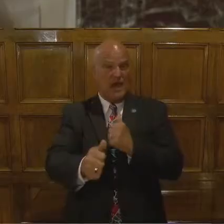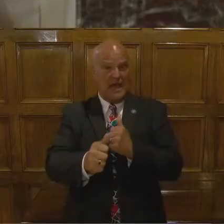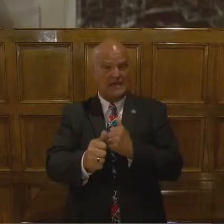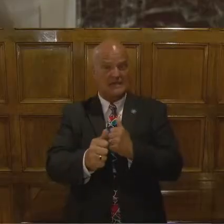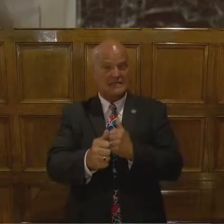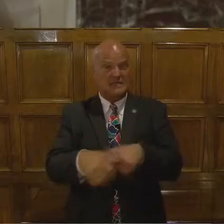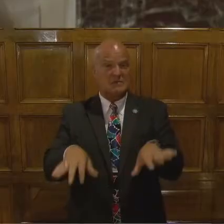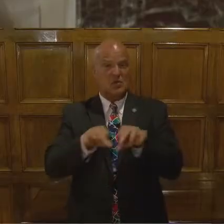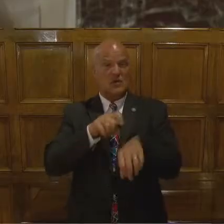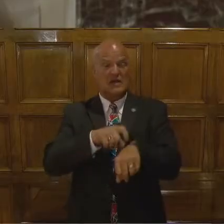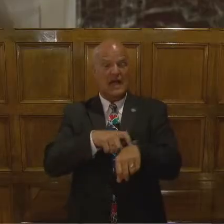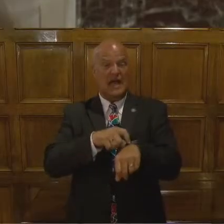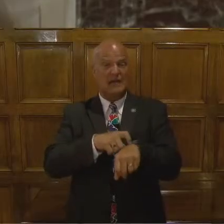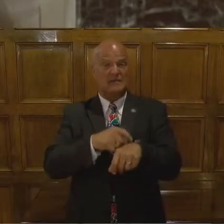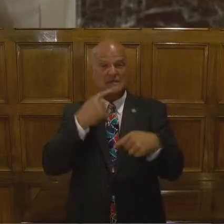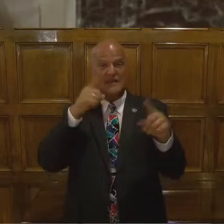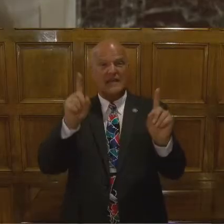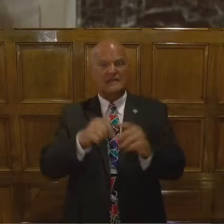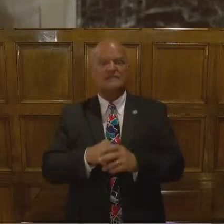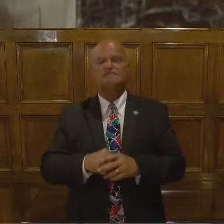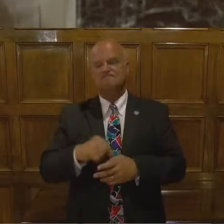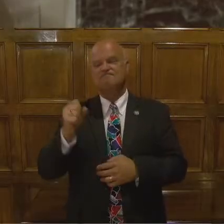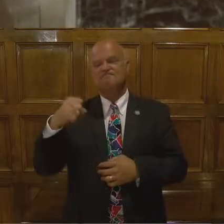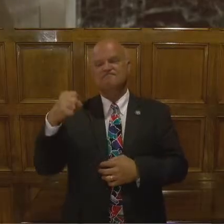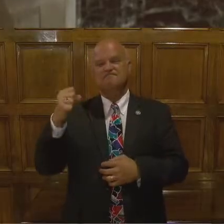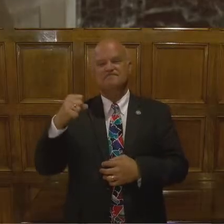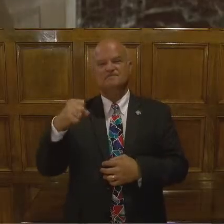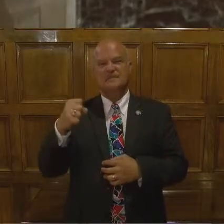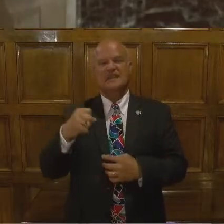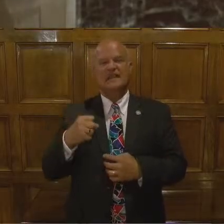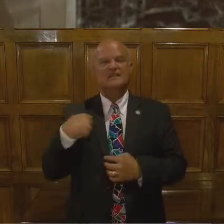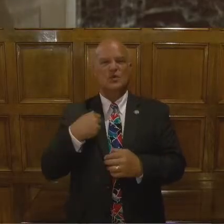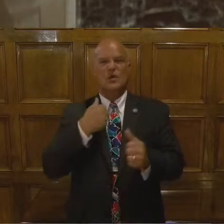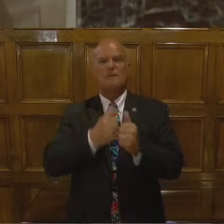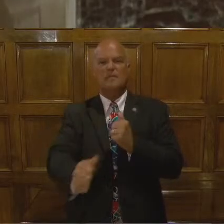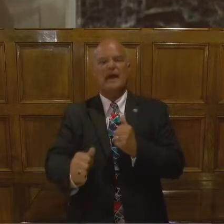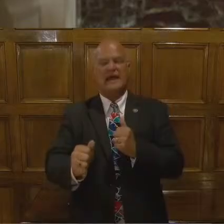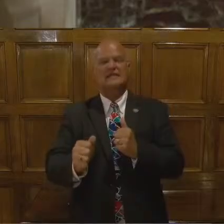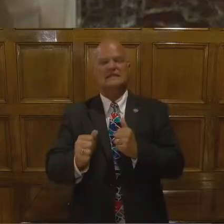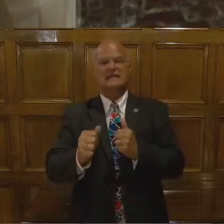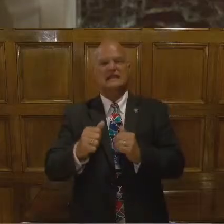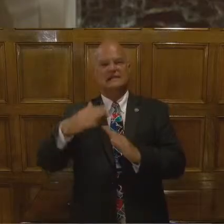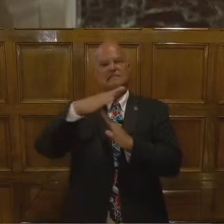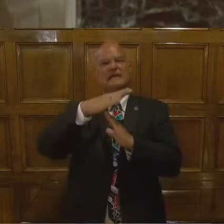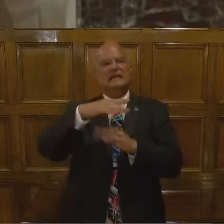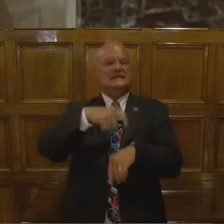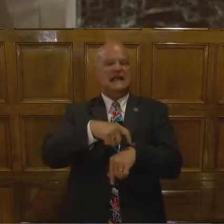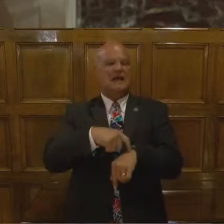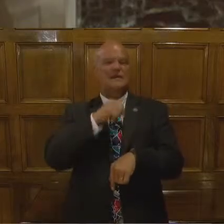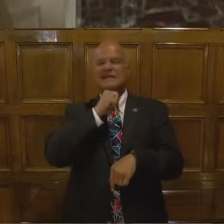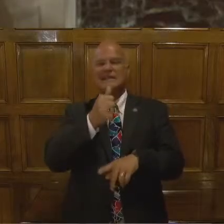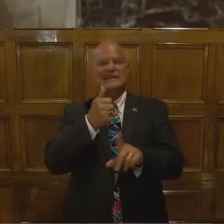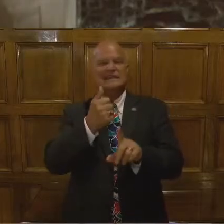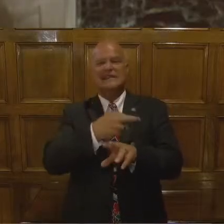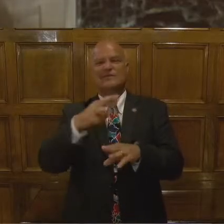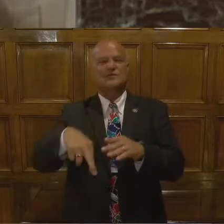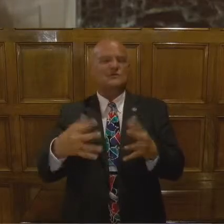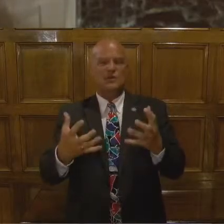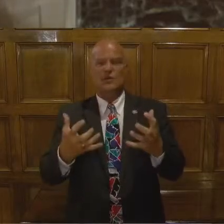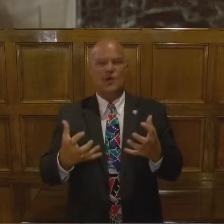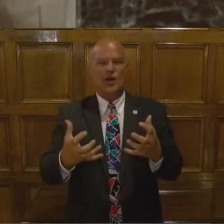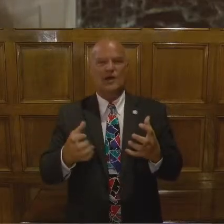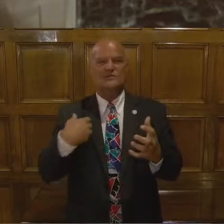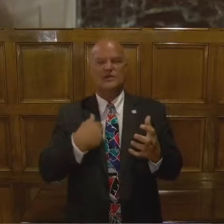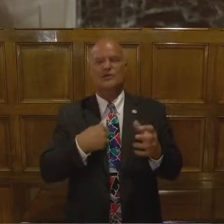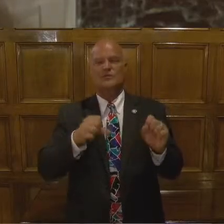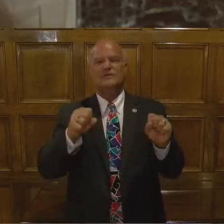is effective? Yes. Yeah, we're past the prime. It's no longer getting the results that we want, and